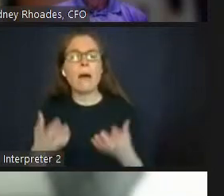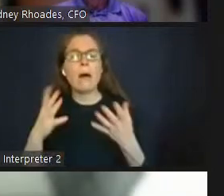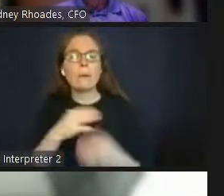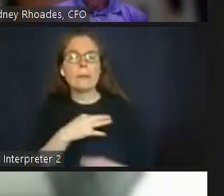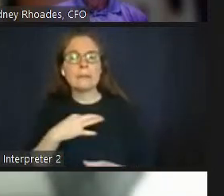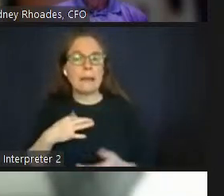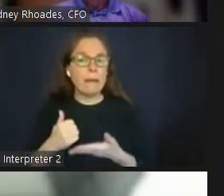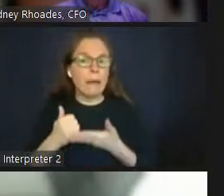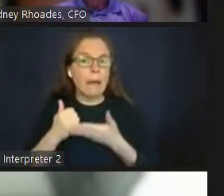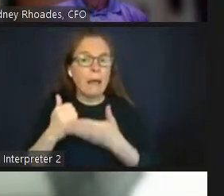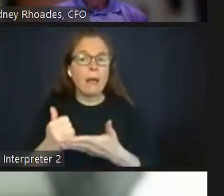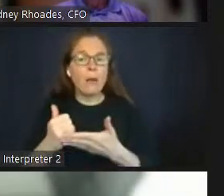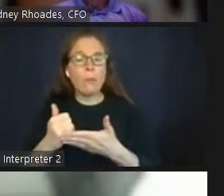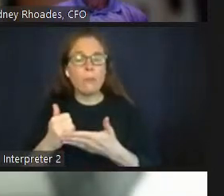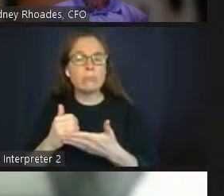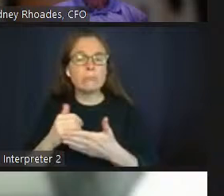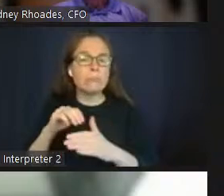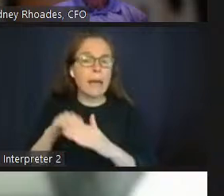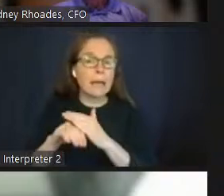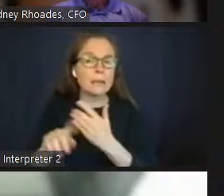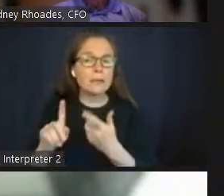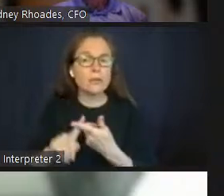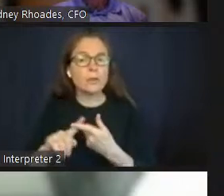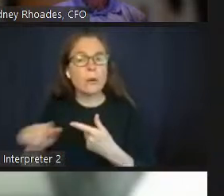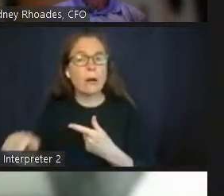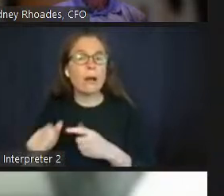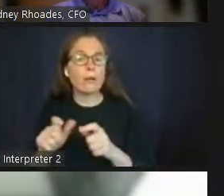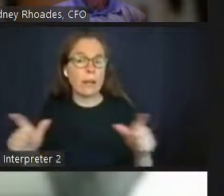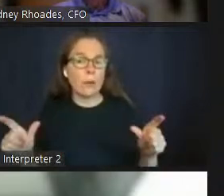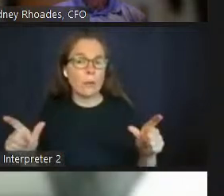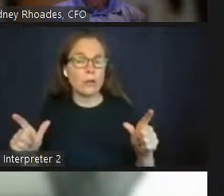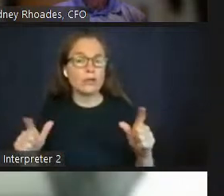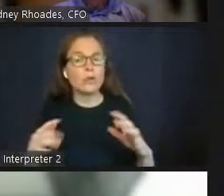language divide and eliminate a language access barrier.